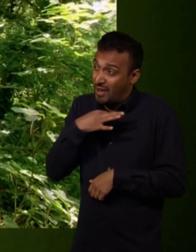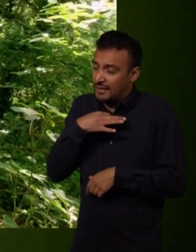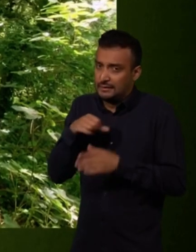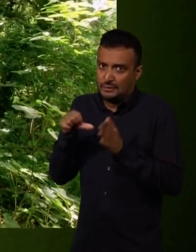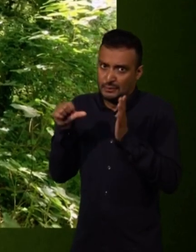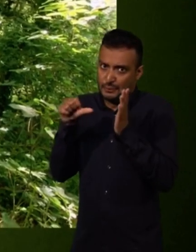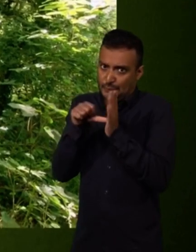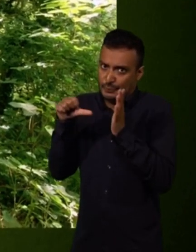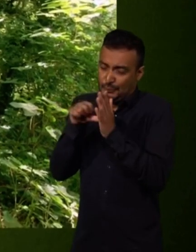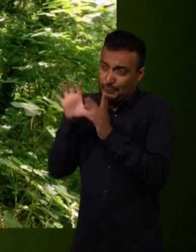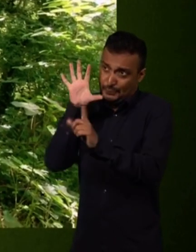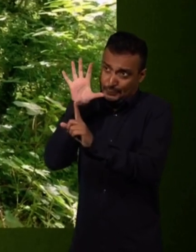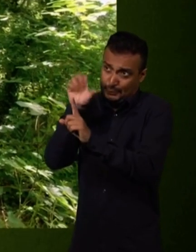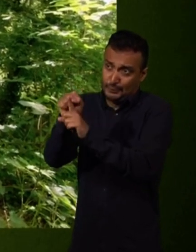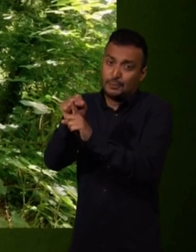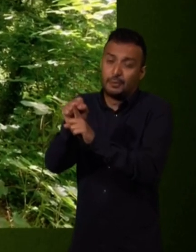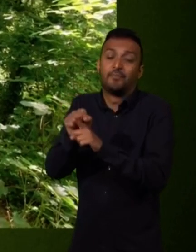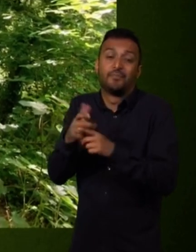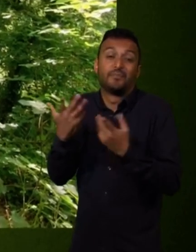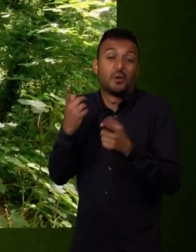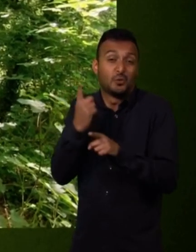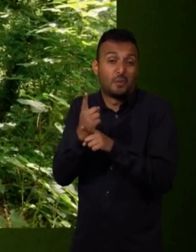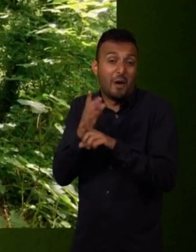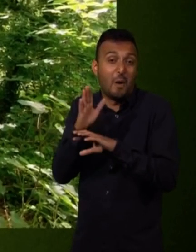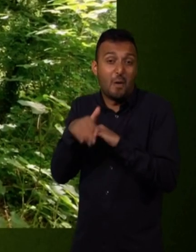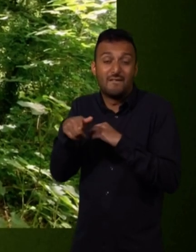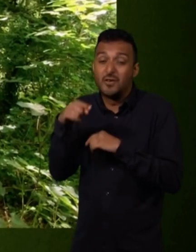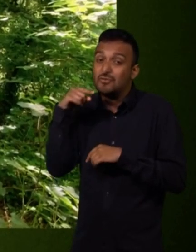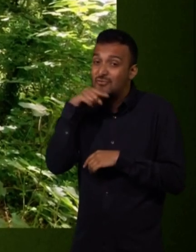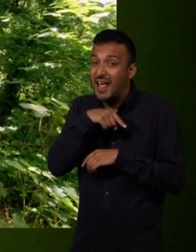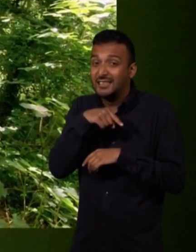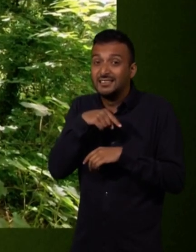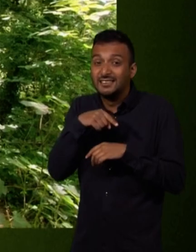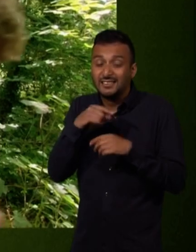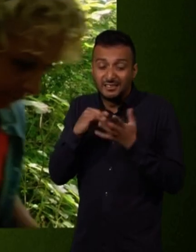course, talking about red squirrels, and here on Anglesey, they are thriving.